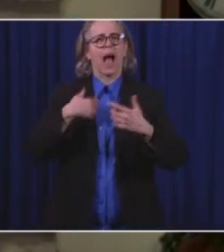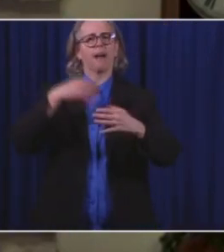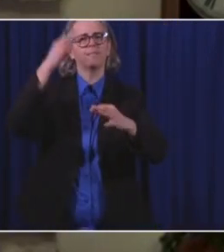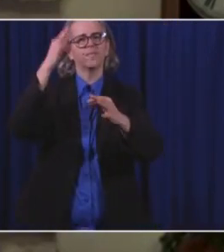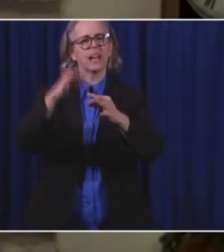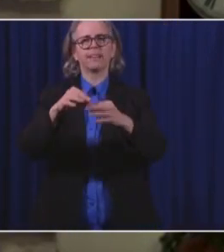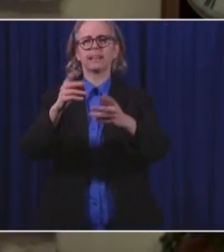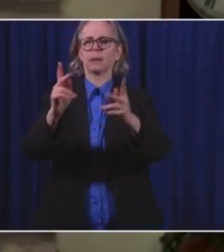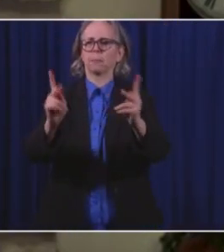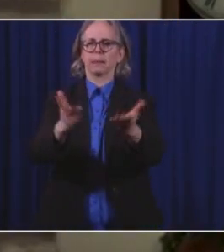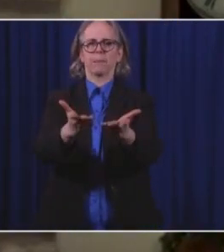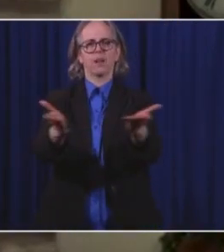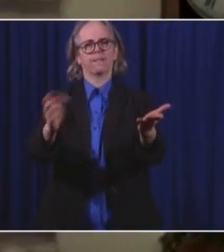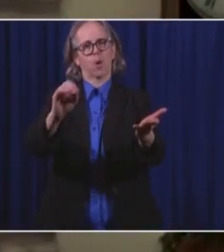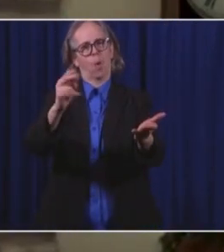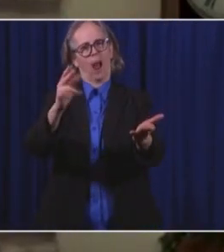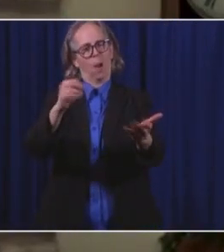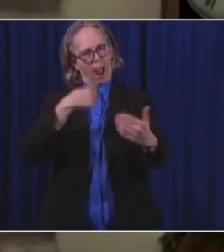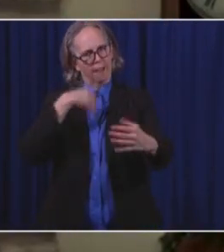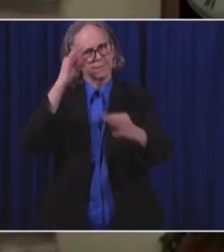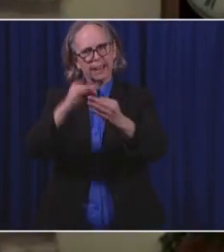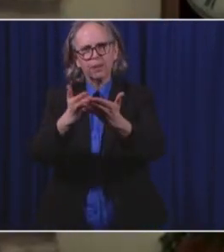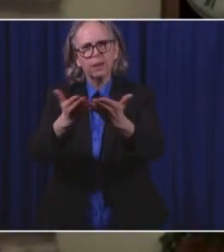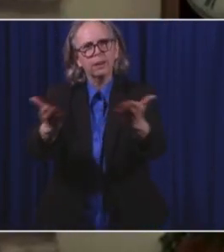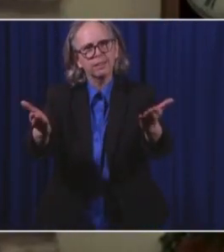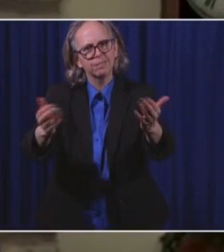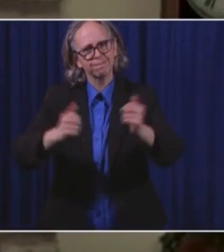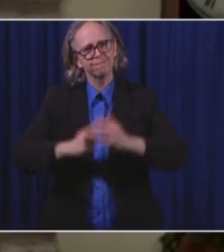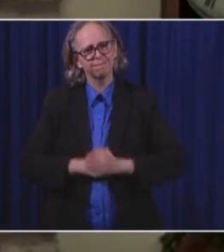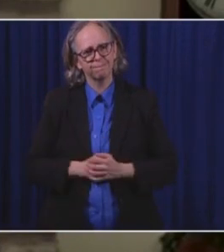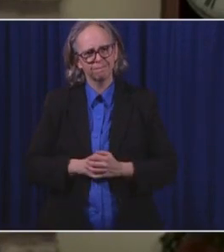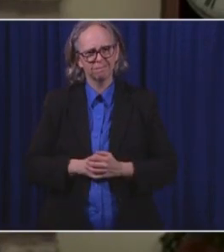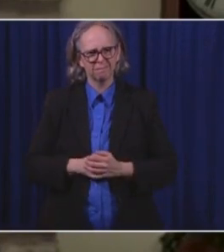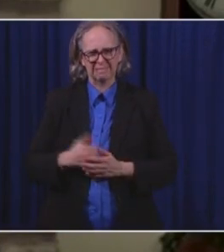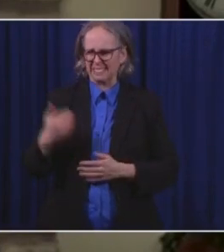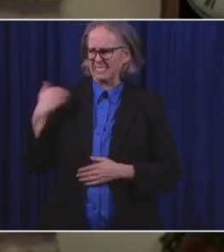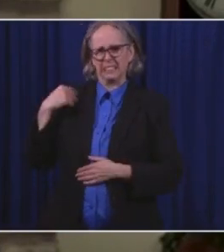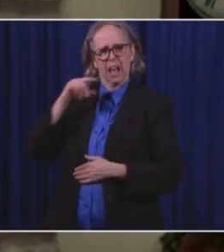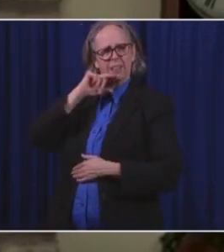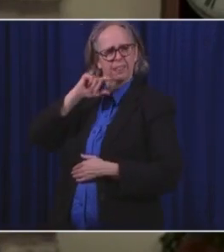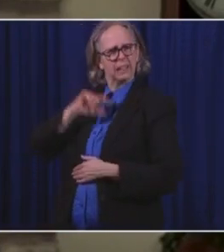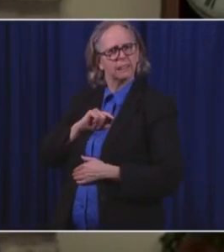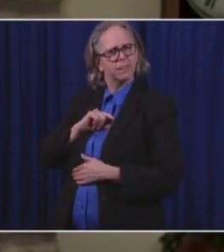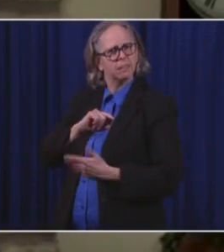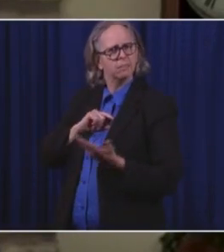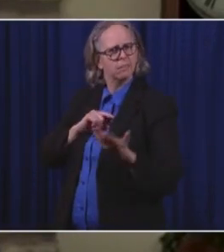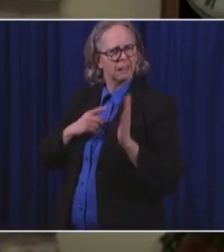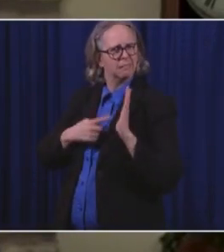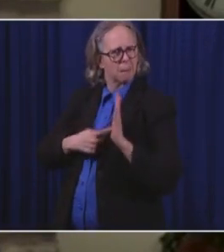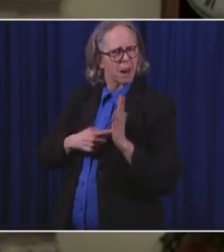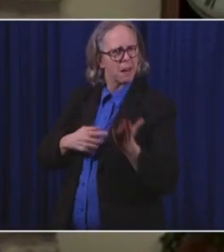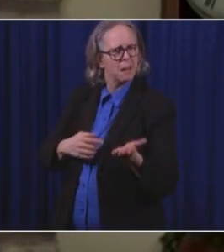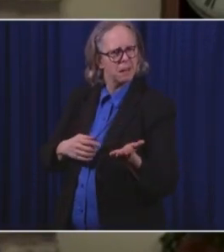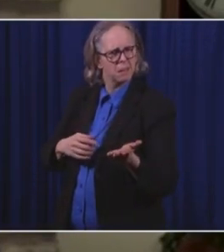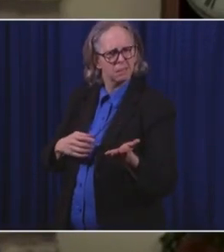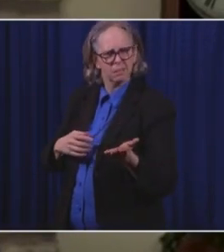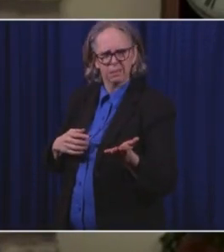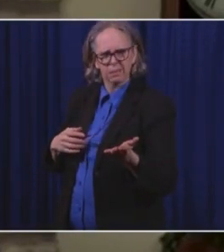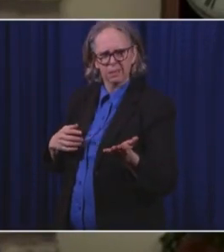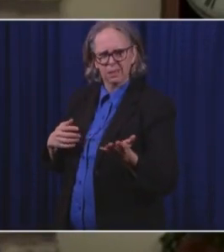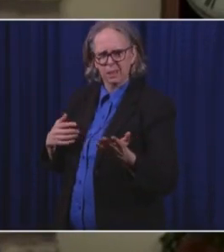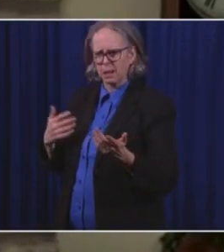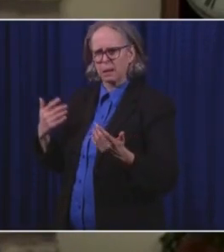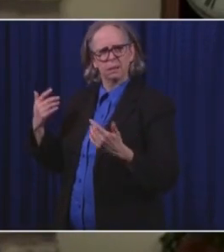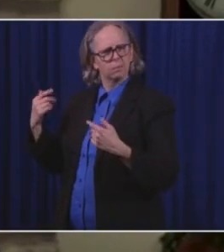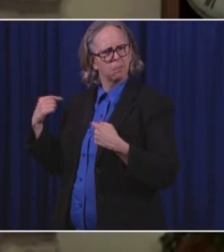you looked at what happened at Thanksgiving, Thanksgiving inherently is a gathering of people,